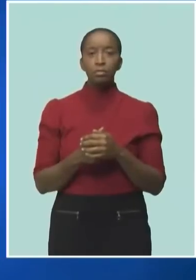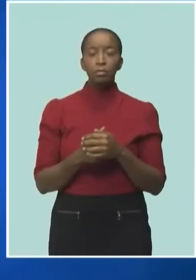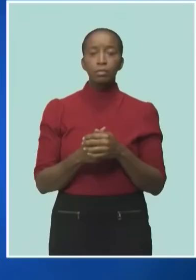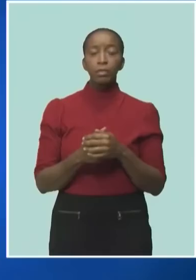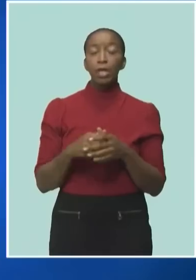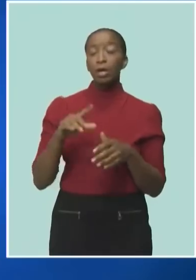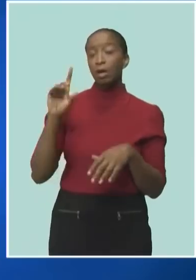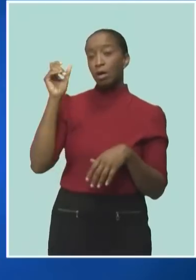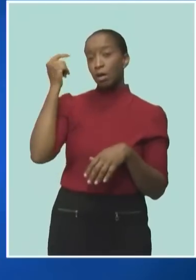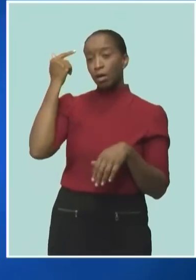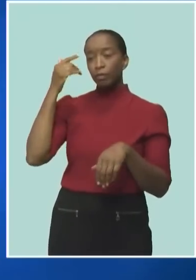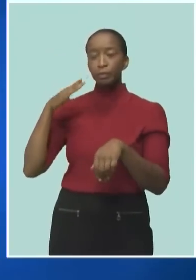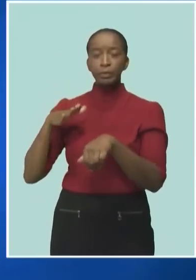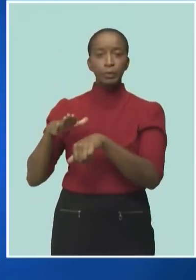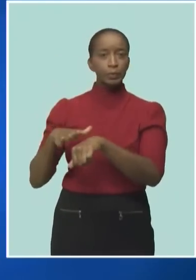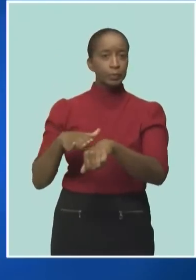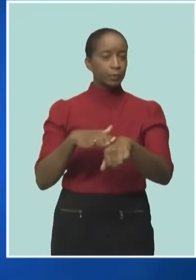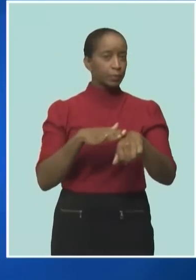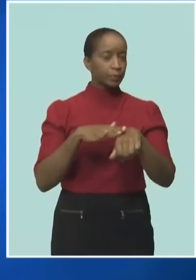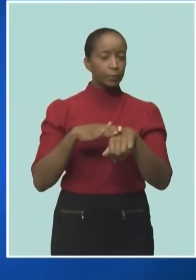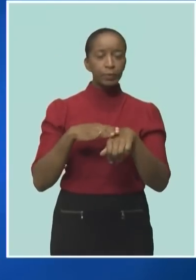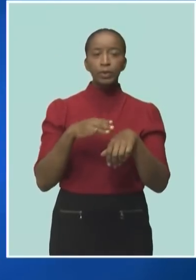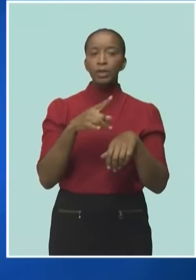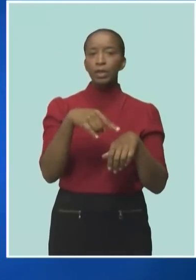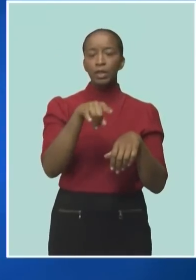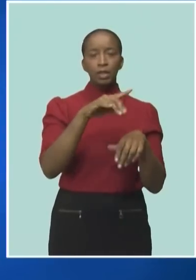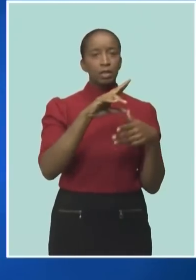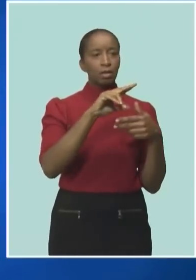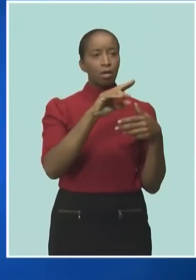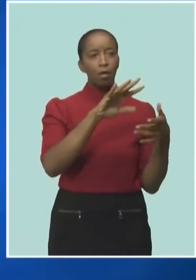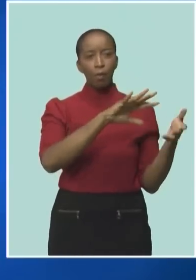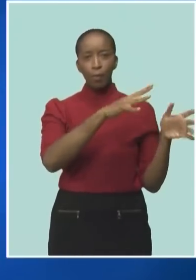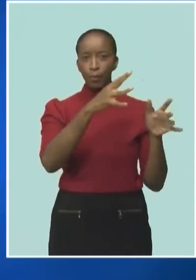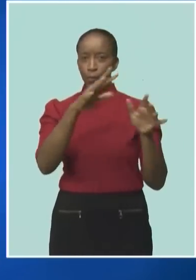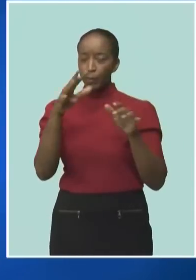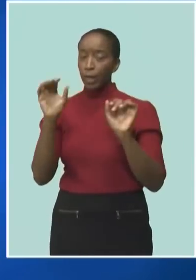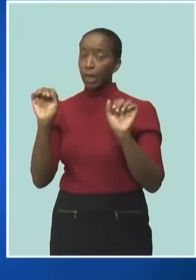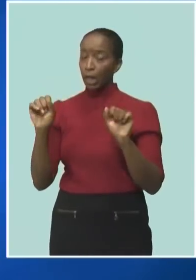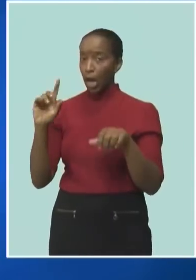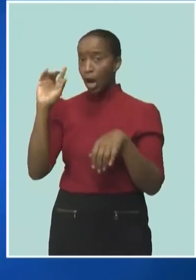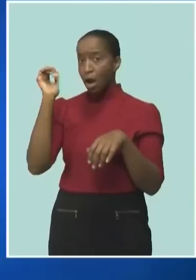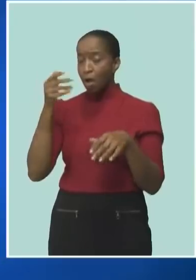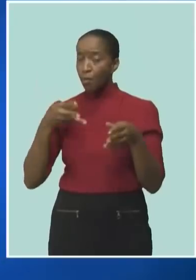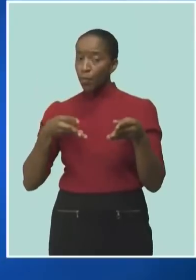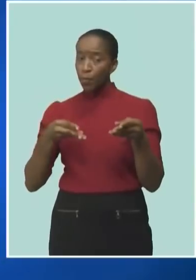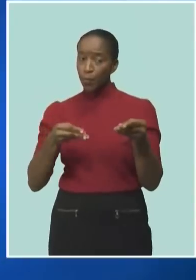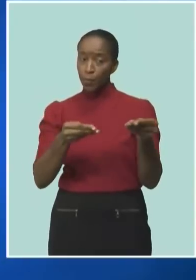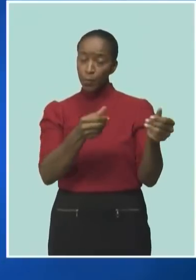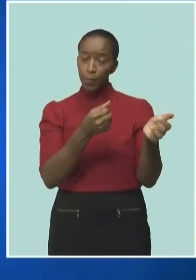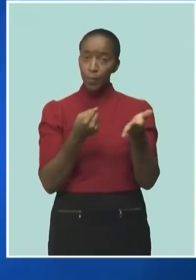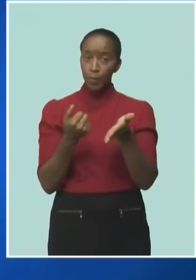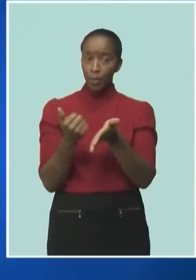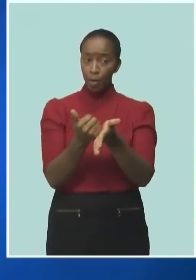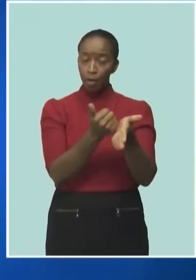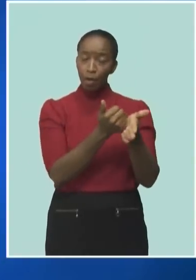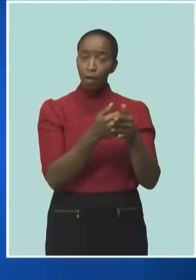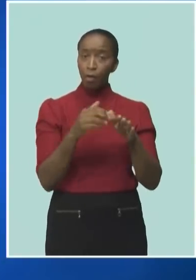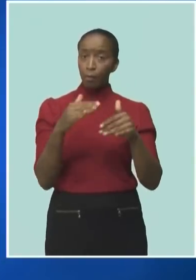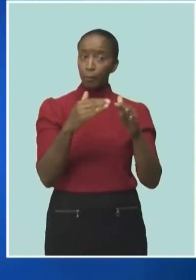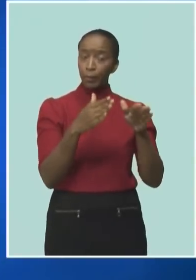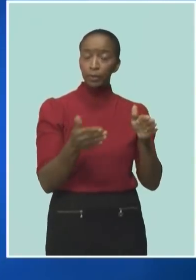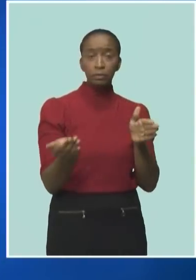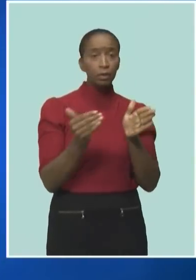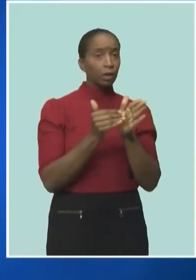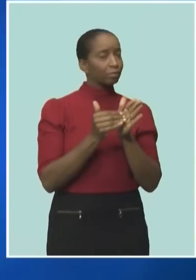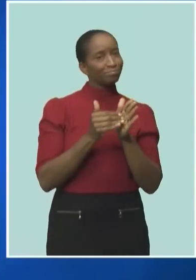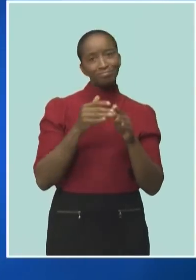already signaled it cannot foot the rebuilding costs for individuals as it did previously. What we have seen, if you look at the last statistics from the Financial